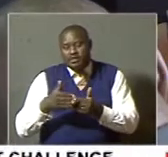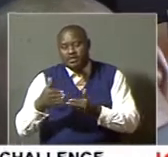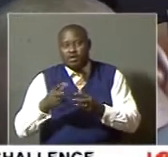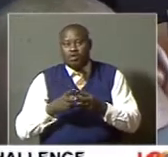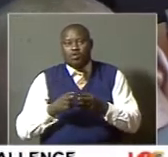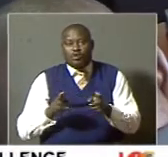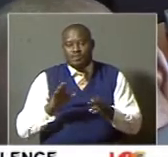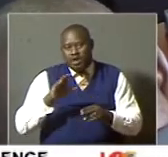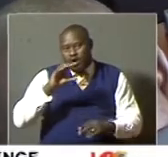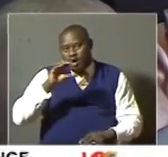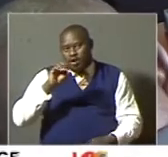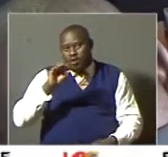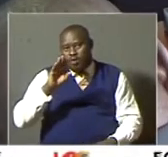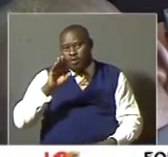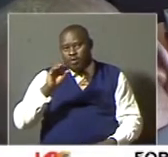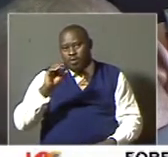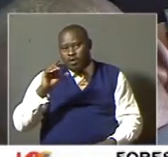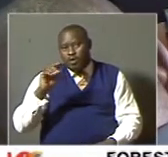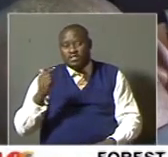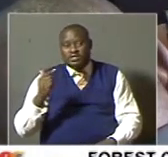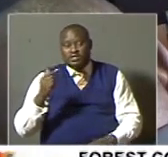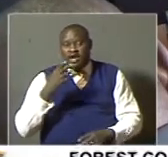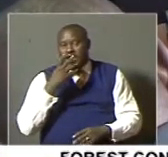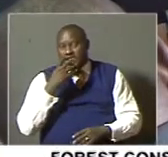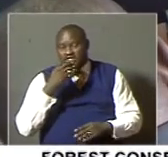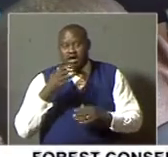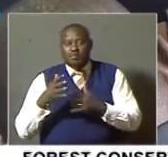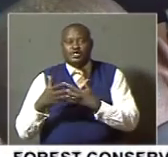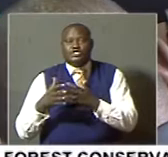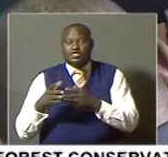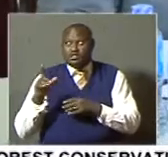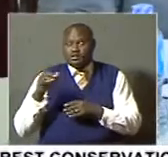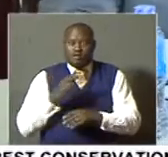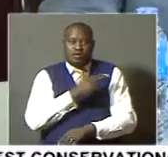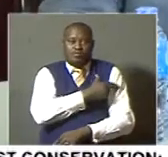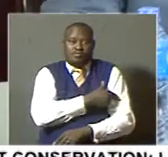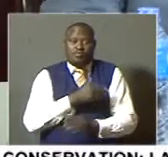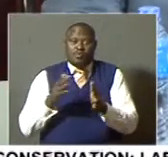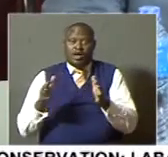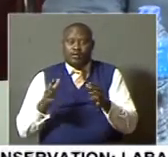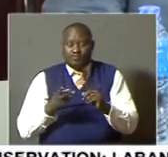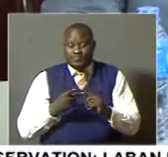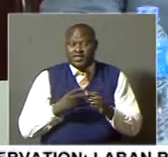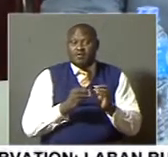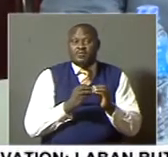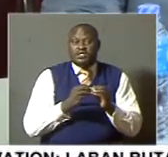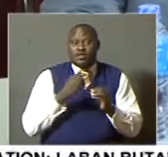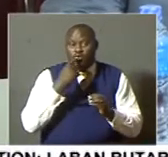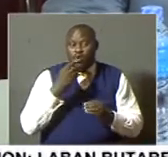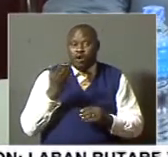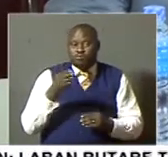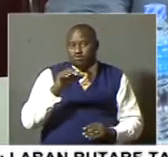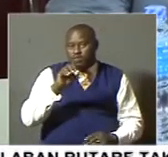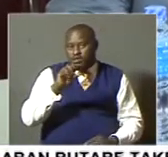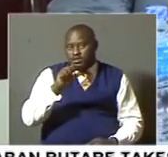of the Cobalt 60 cancer machine at the Cancer Institute in Mulago. The meeting was also attended by Shokat